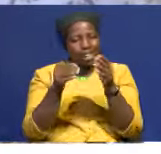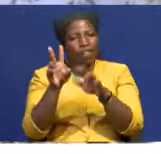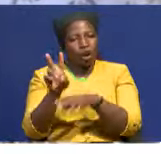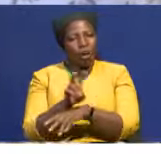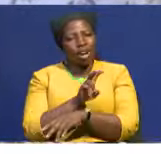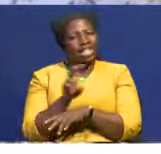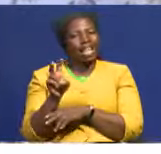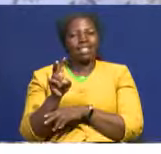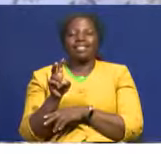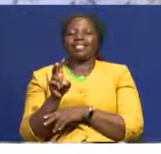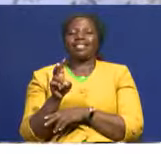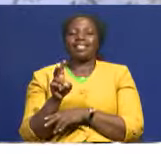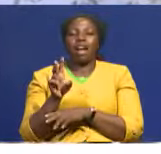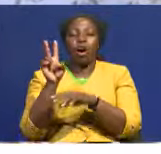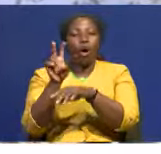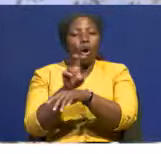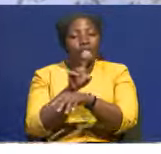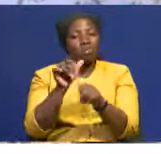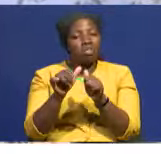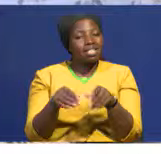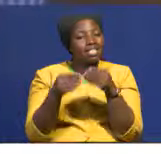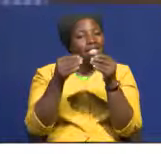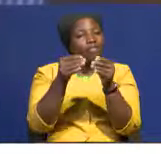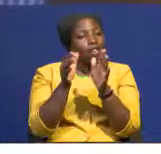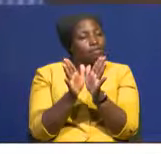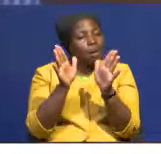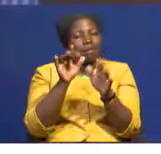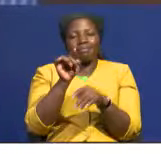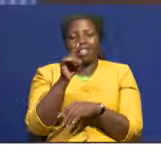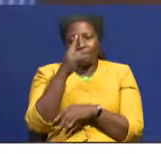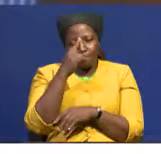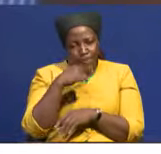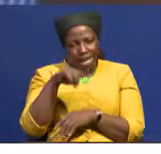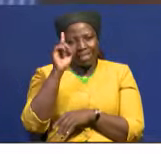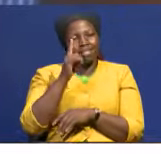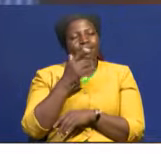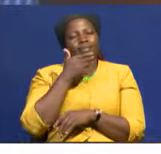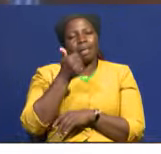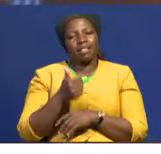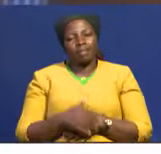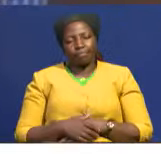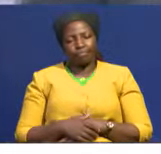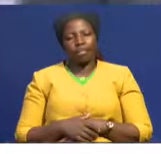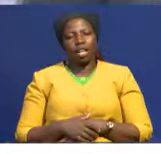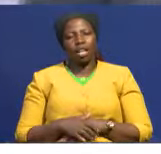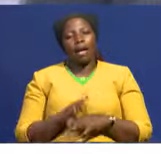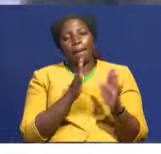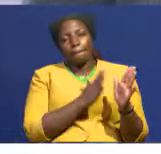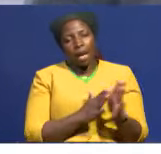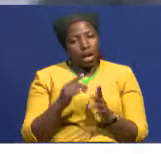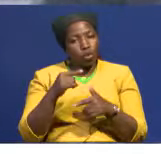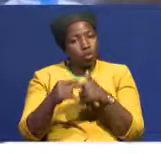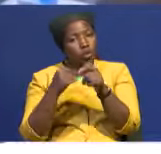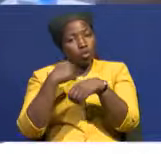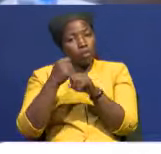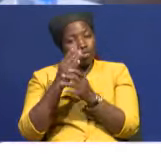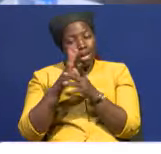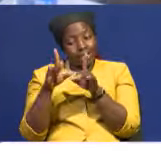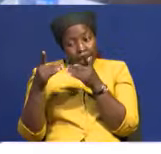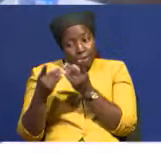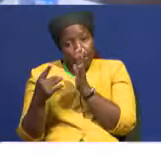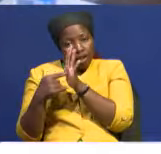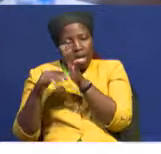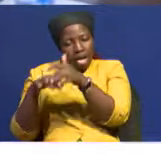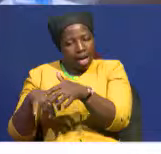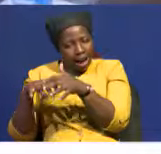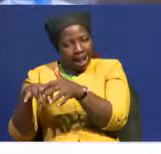better oversight than oversight that is provided by the public. Owalo revealed that plans were underway to ensure departments such as agriculture and health